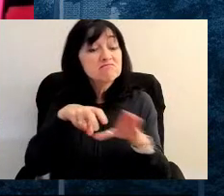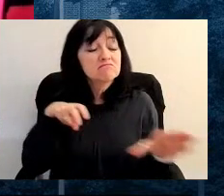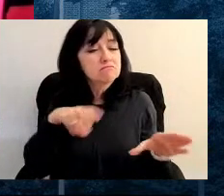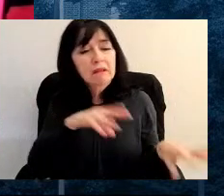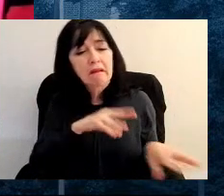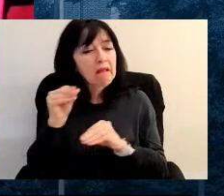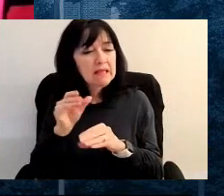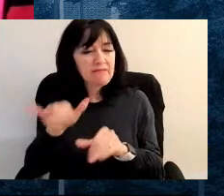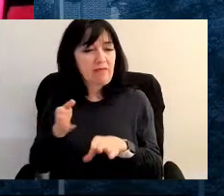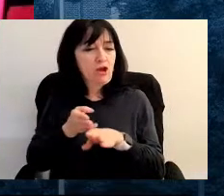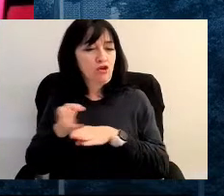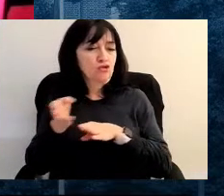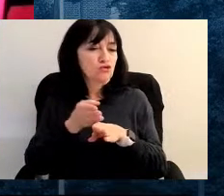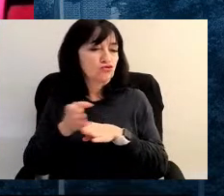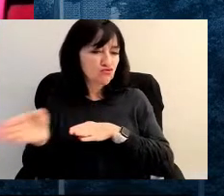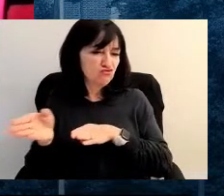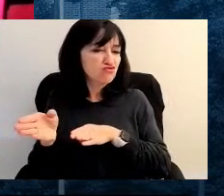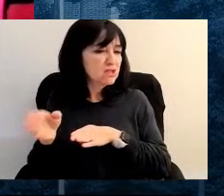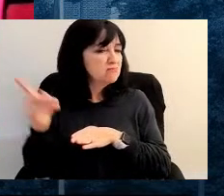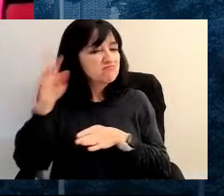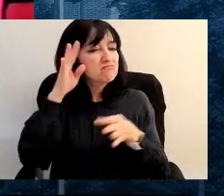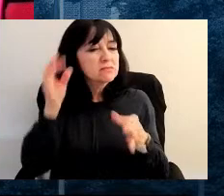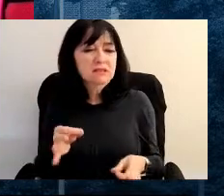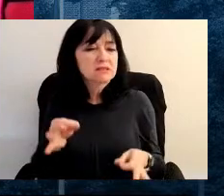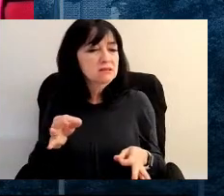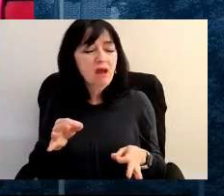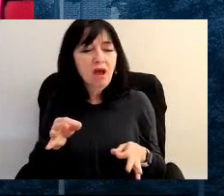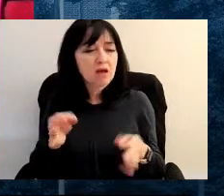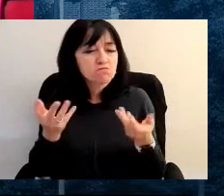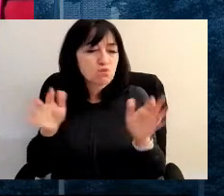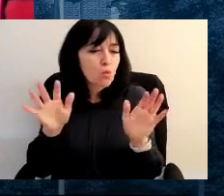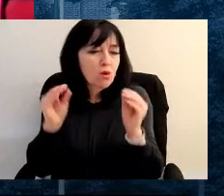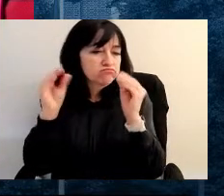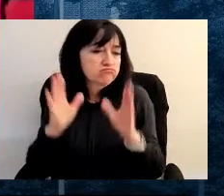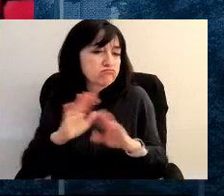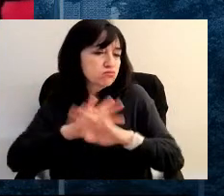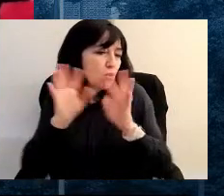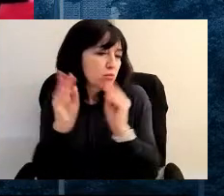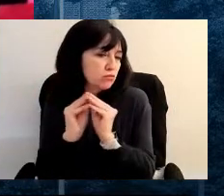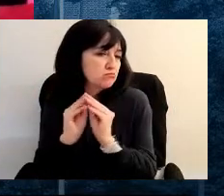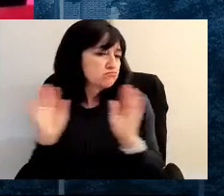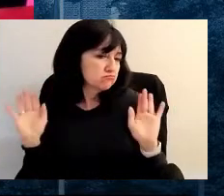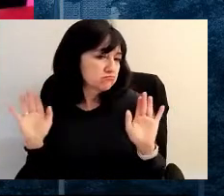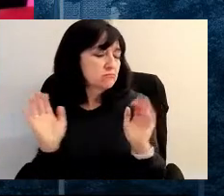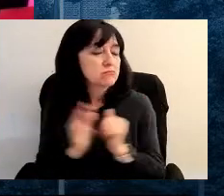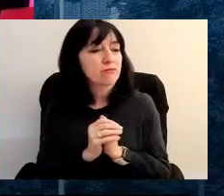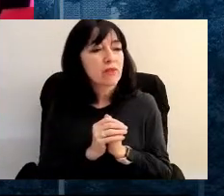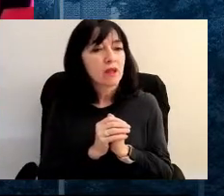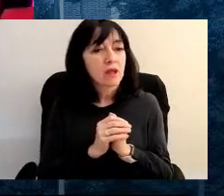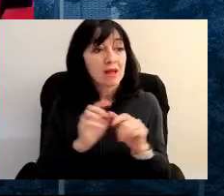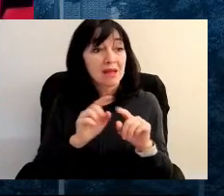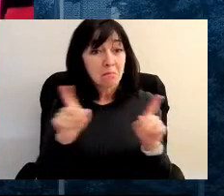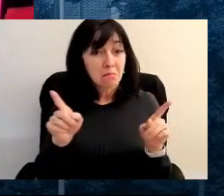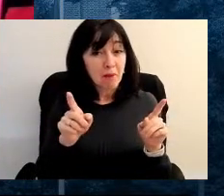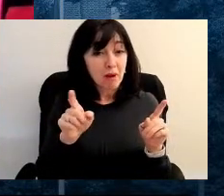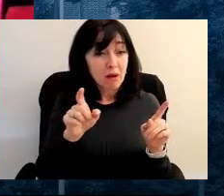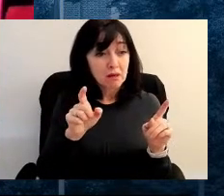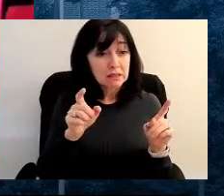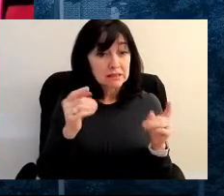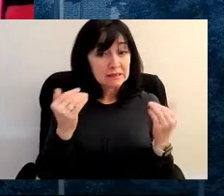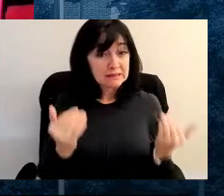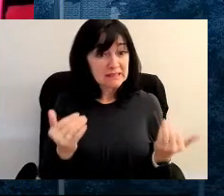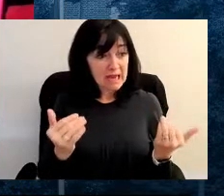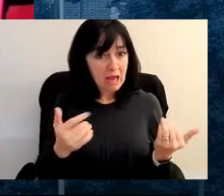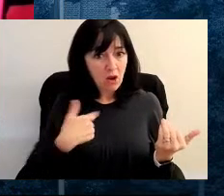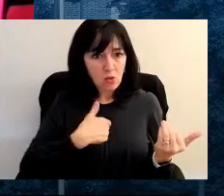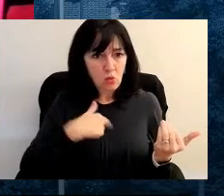than we can afford. Lots of challenges nationally, but those same